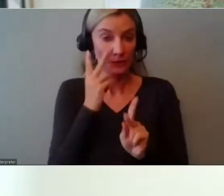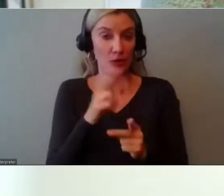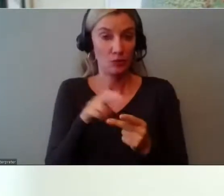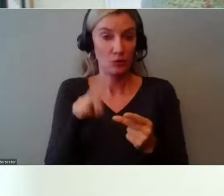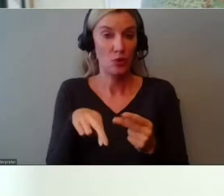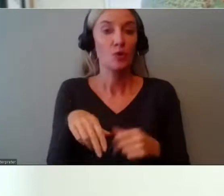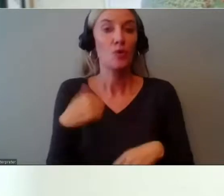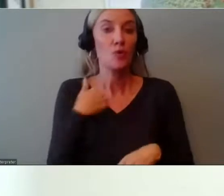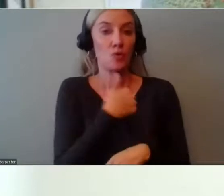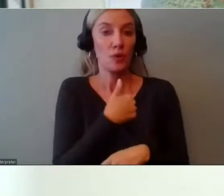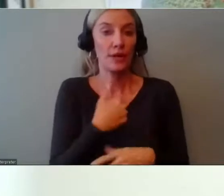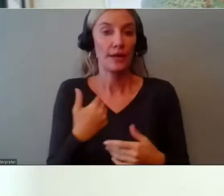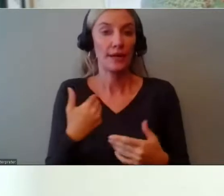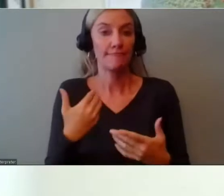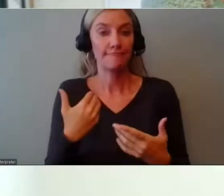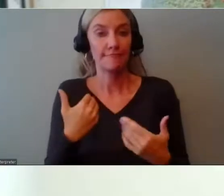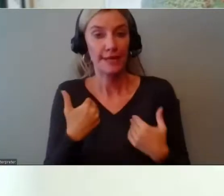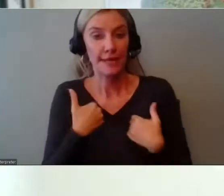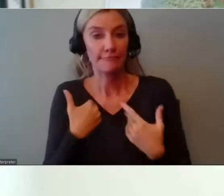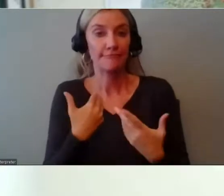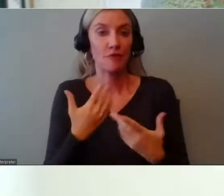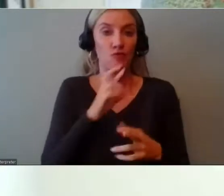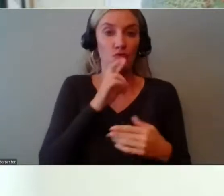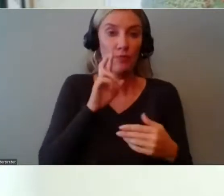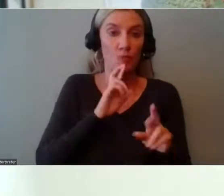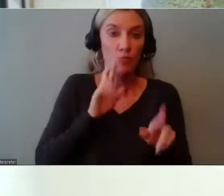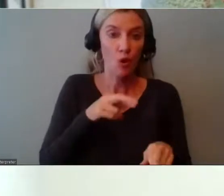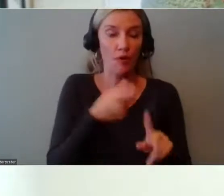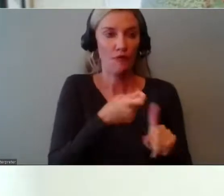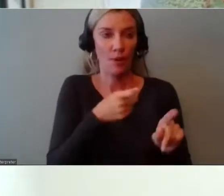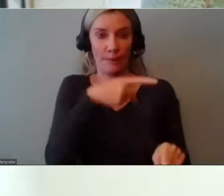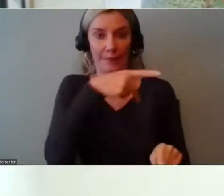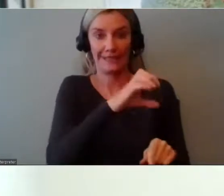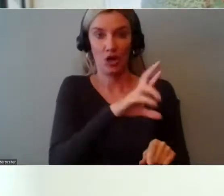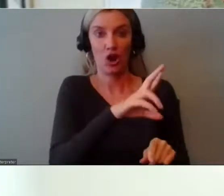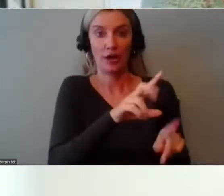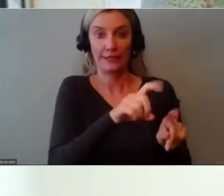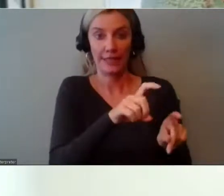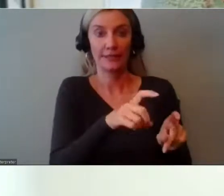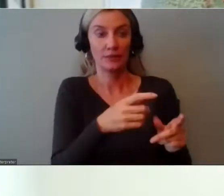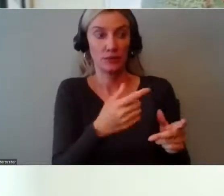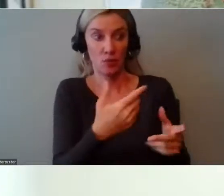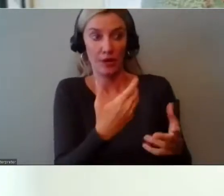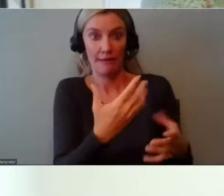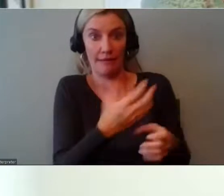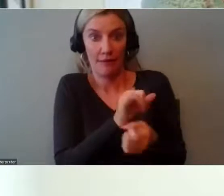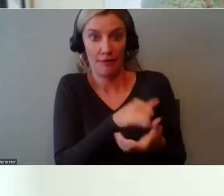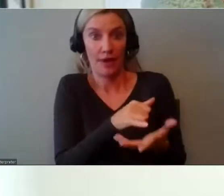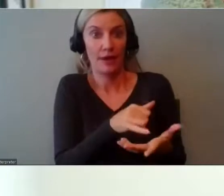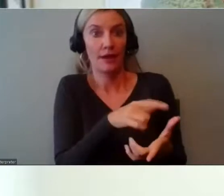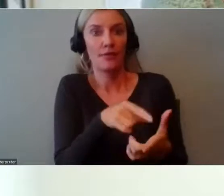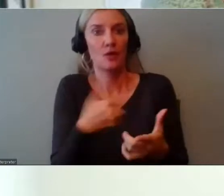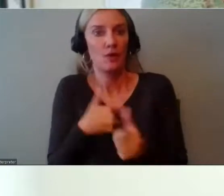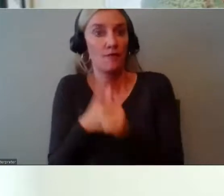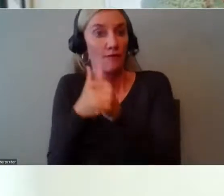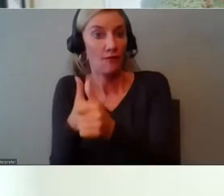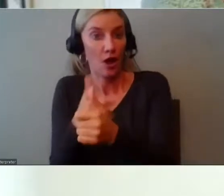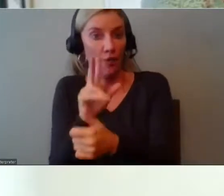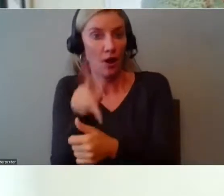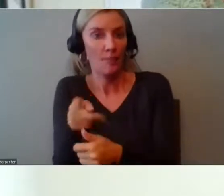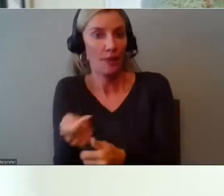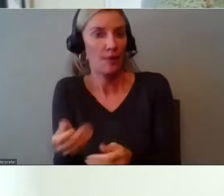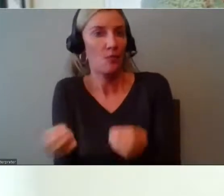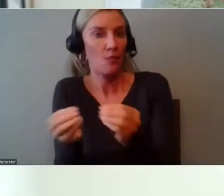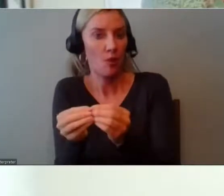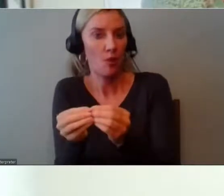get reported back the results of PCR tests. And so we follow that up a little bit more closely because